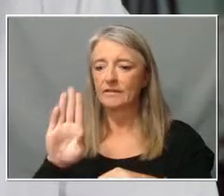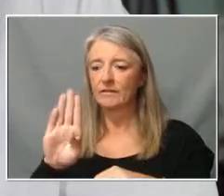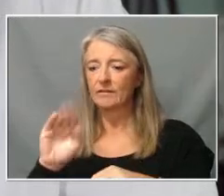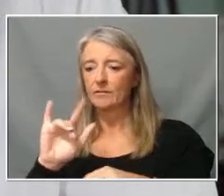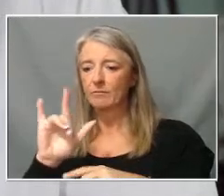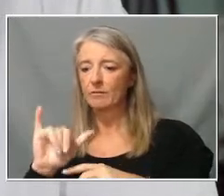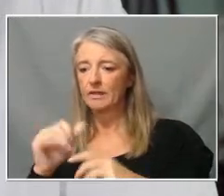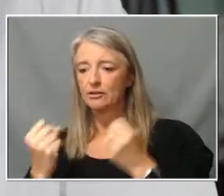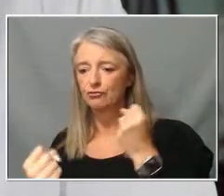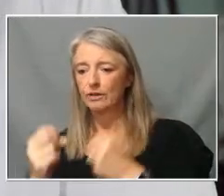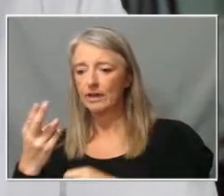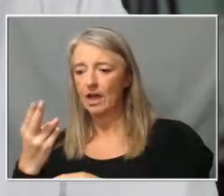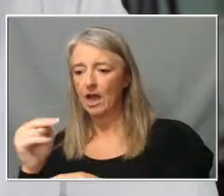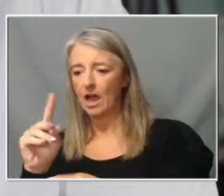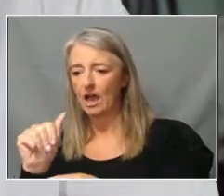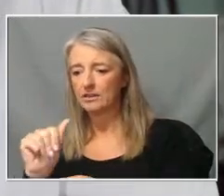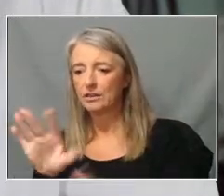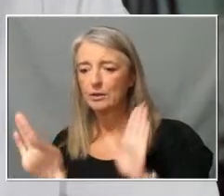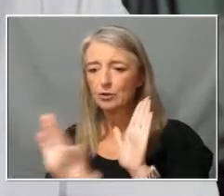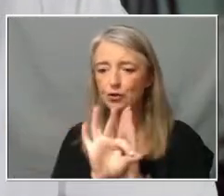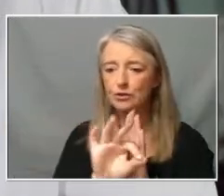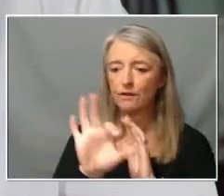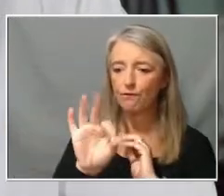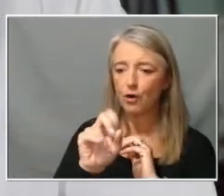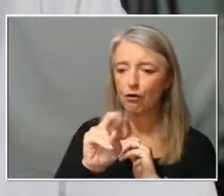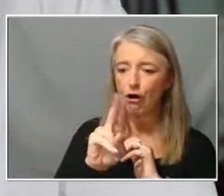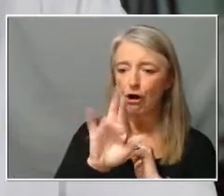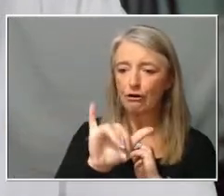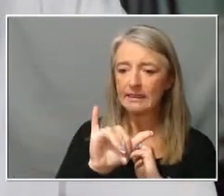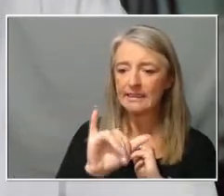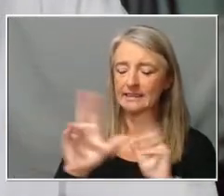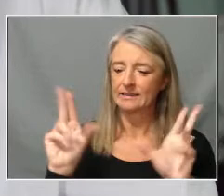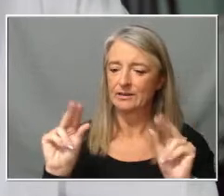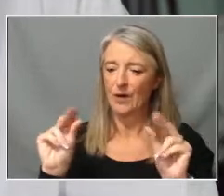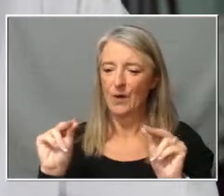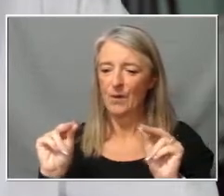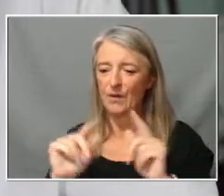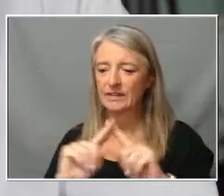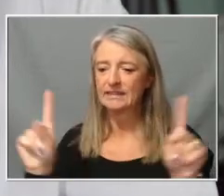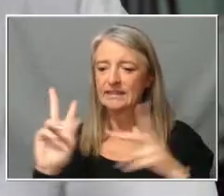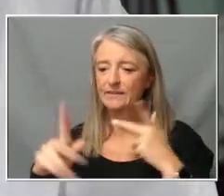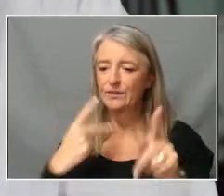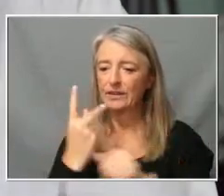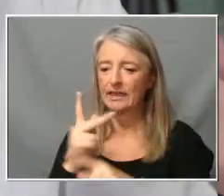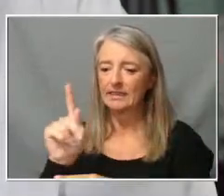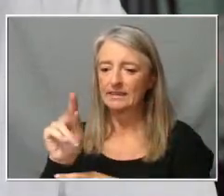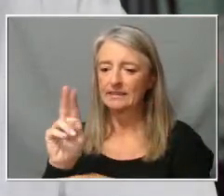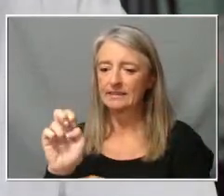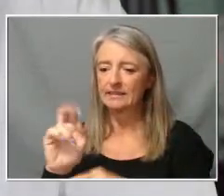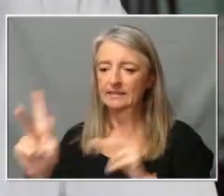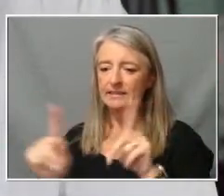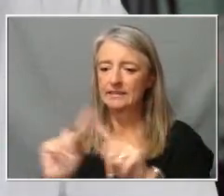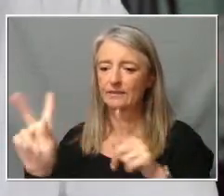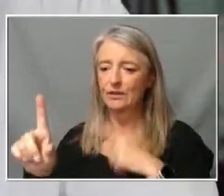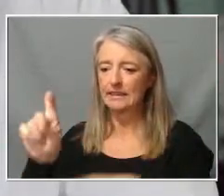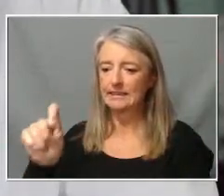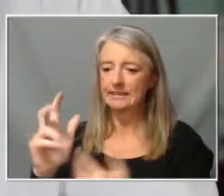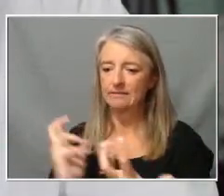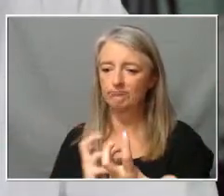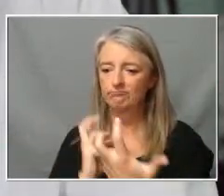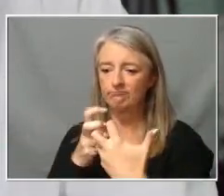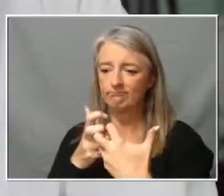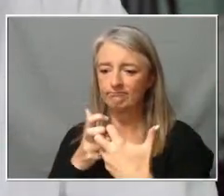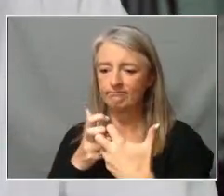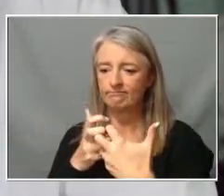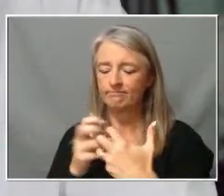chooses a Ferrari. No. That does not apply when it comes to this. Again, there's different kinds of these because there's different kinds of these, sure. Right?